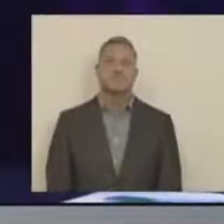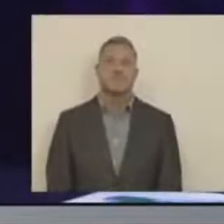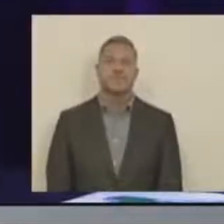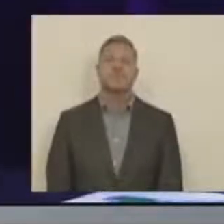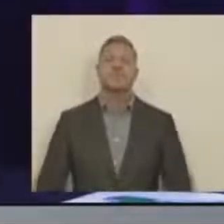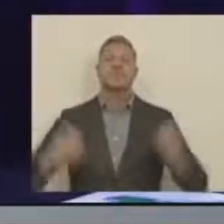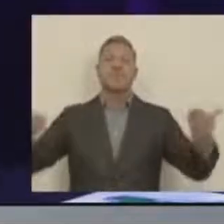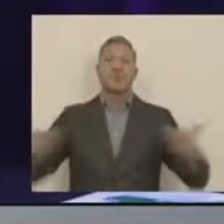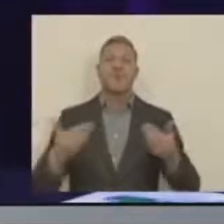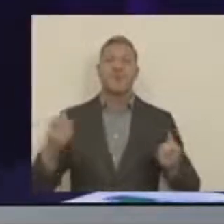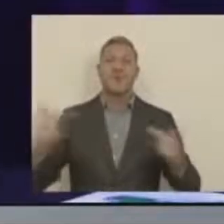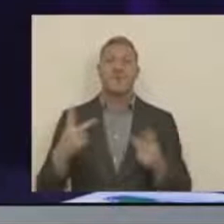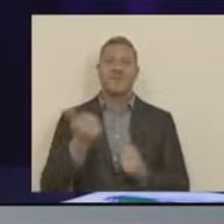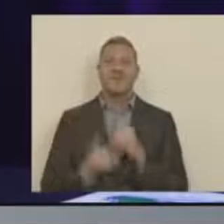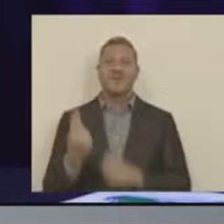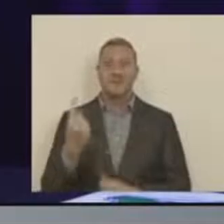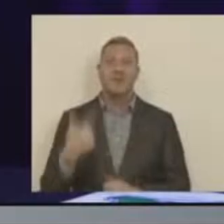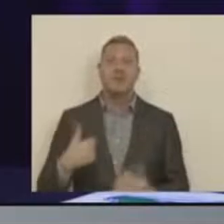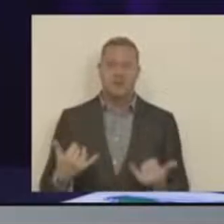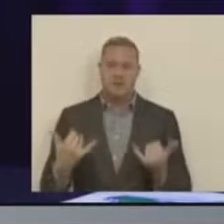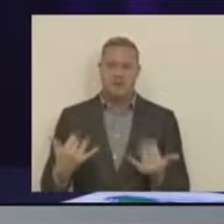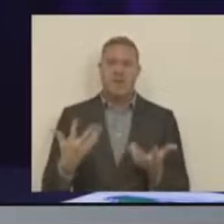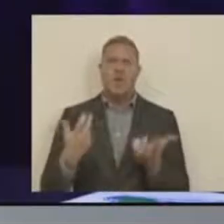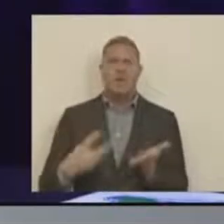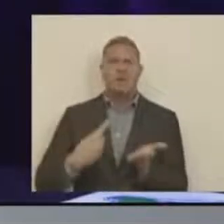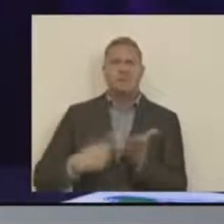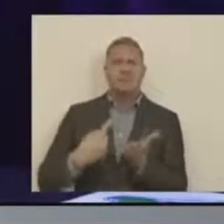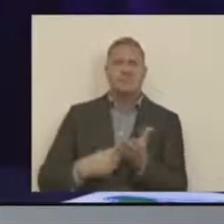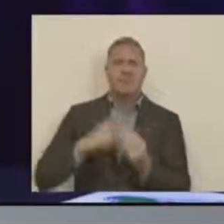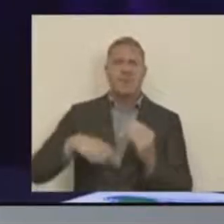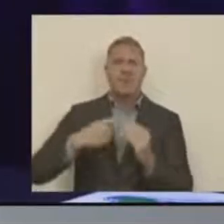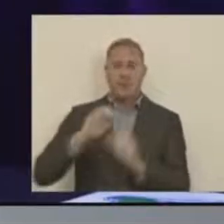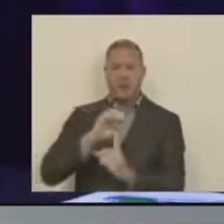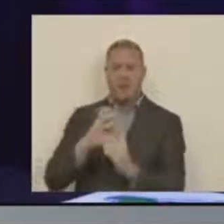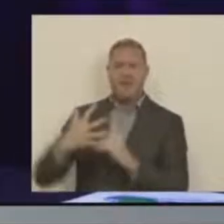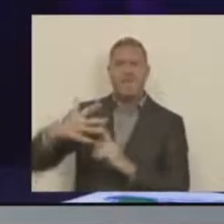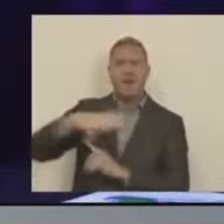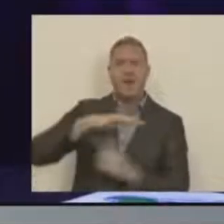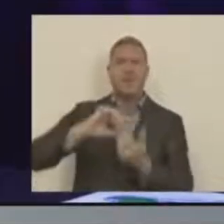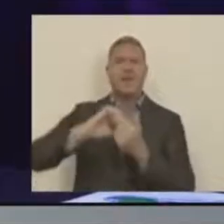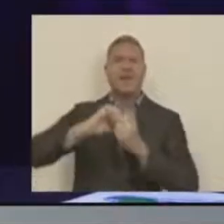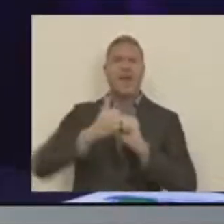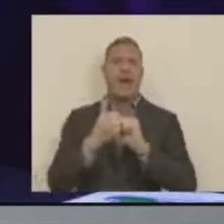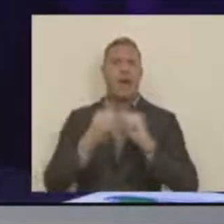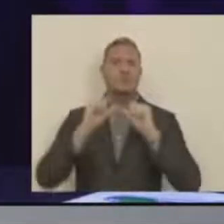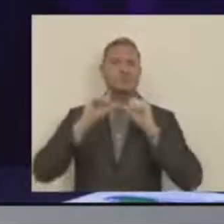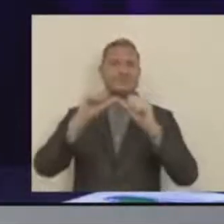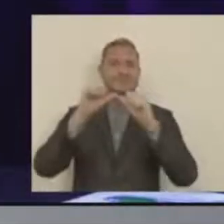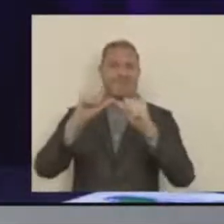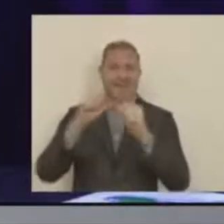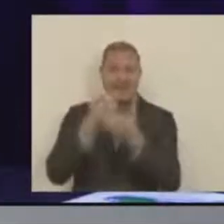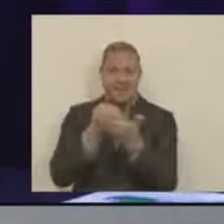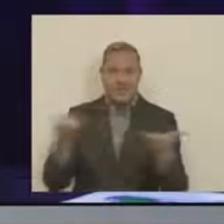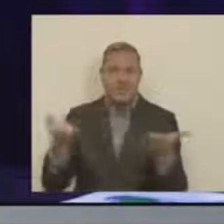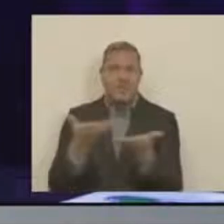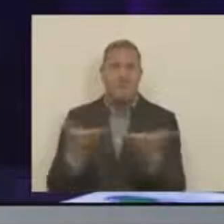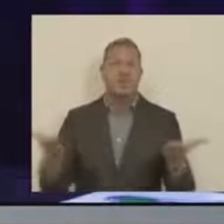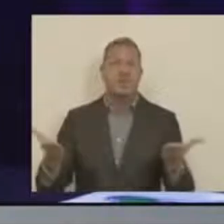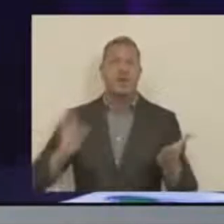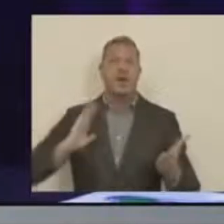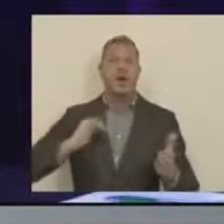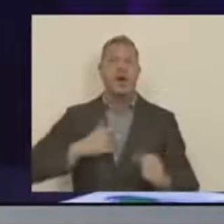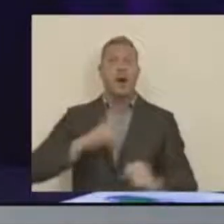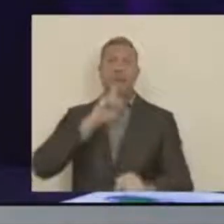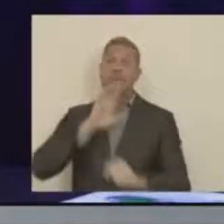Welcome back, everyone. Sustainability and environmental stewardship are top priorities for Virgin Orbit, and our commitment to sustainability